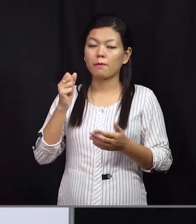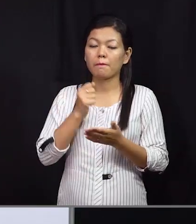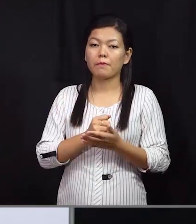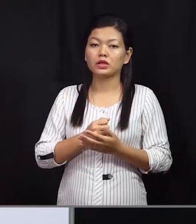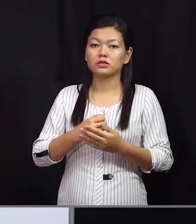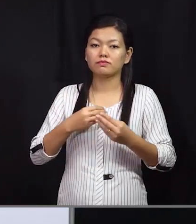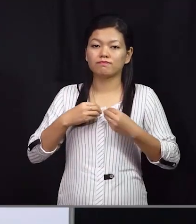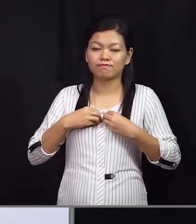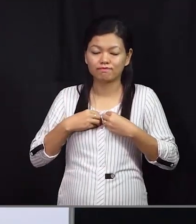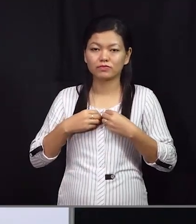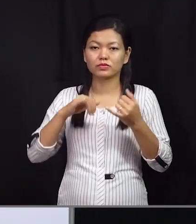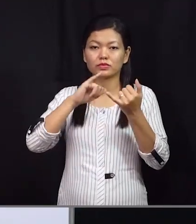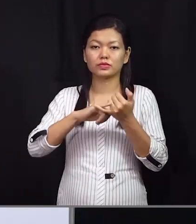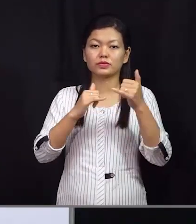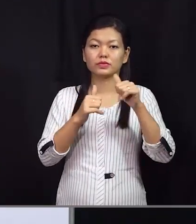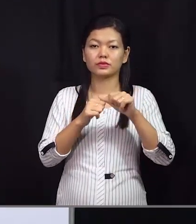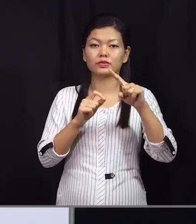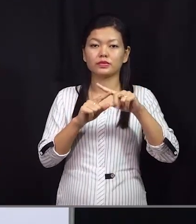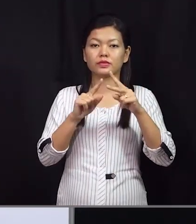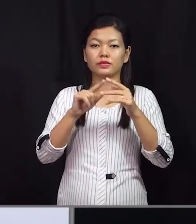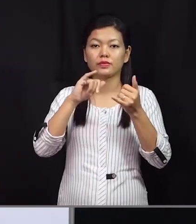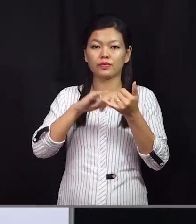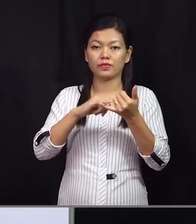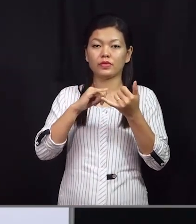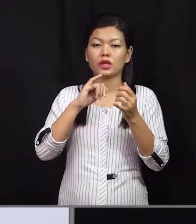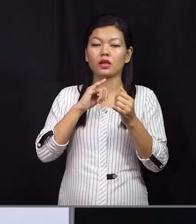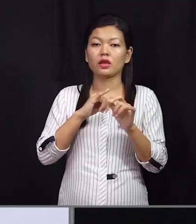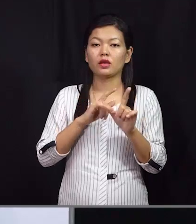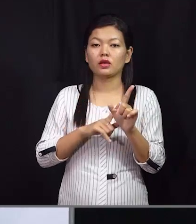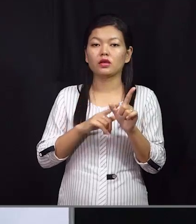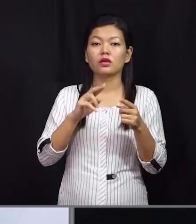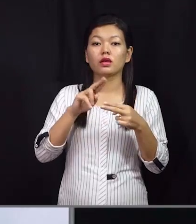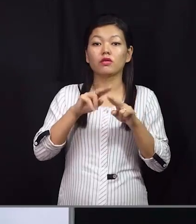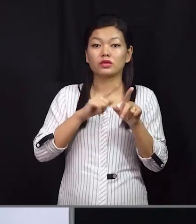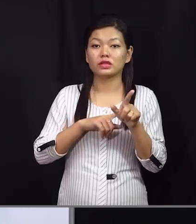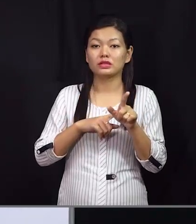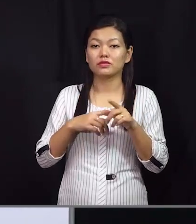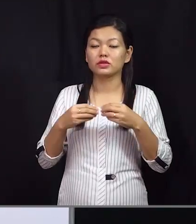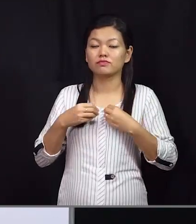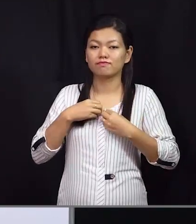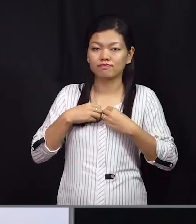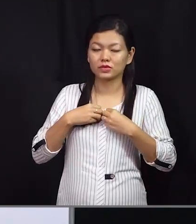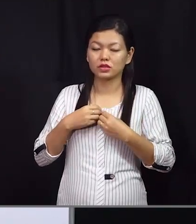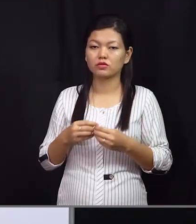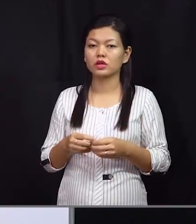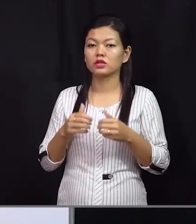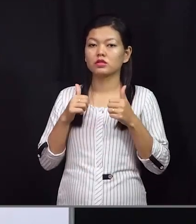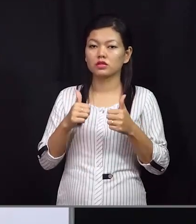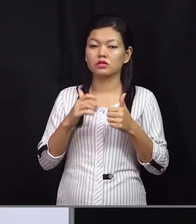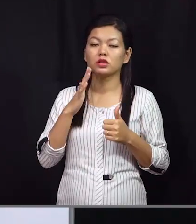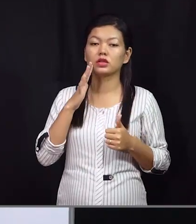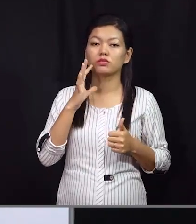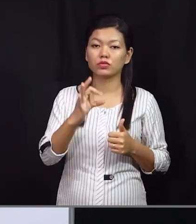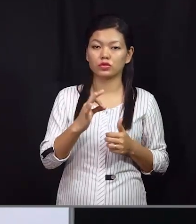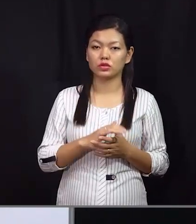the entrepreneur or the businessman has to produce goods and services according to the needs and wants of the customer. Also, he has to